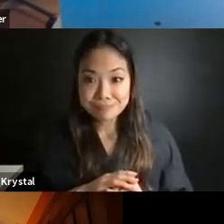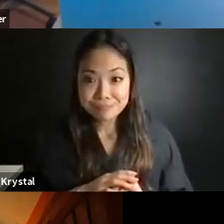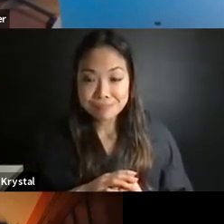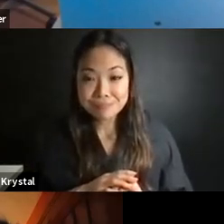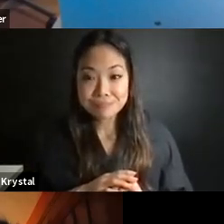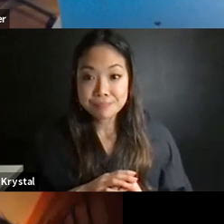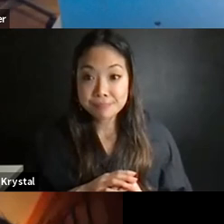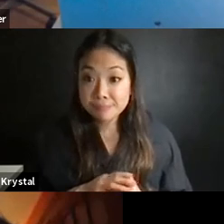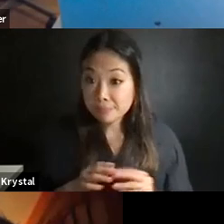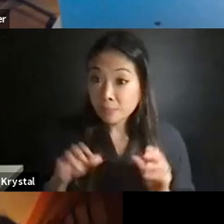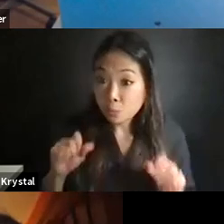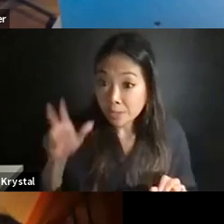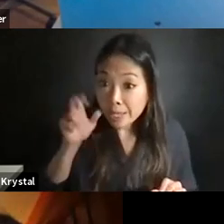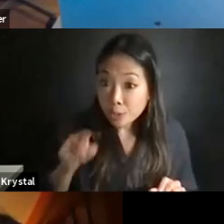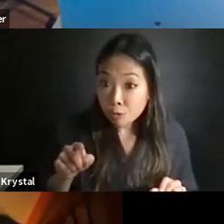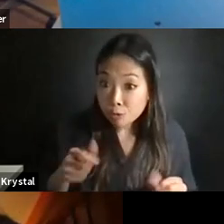we can hear you